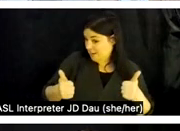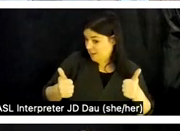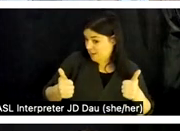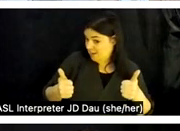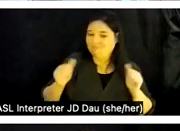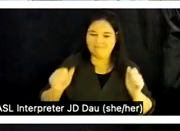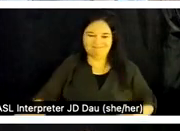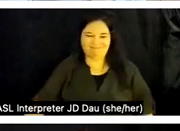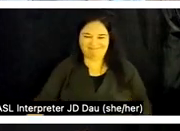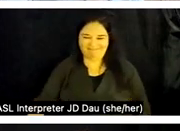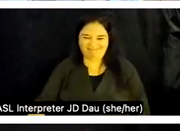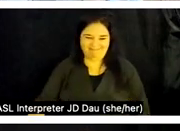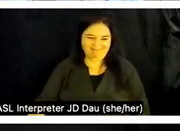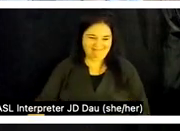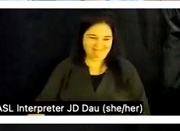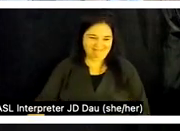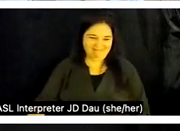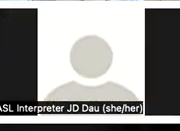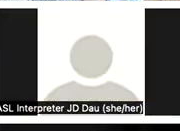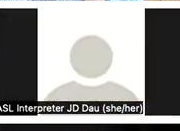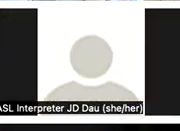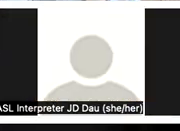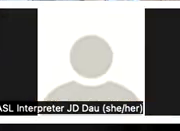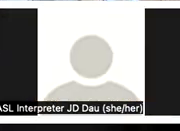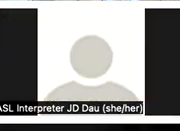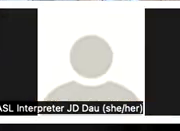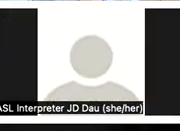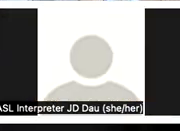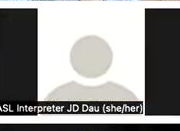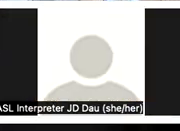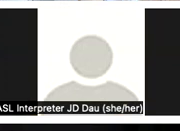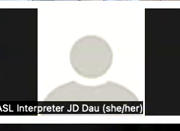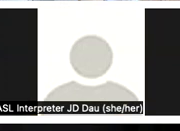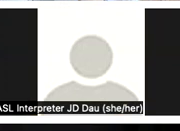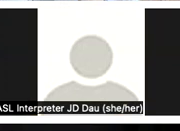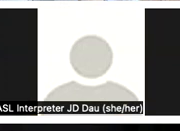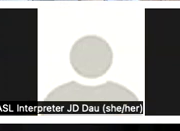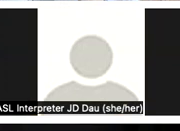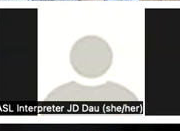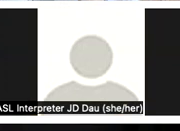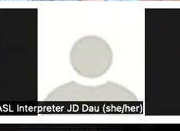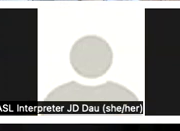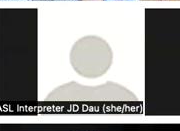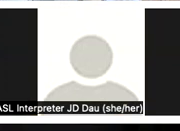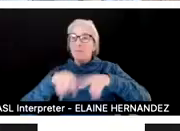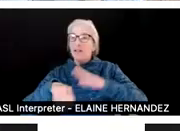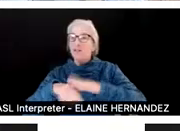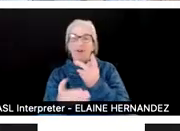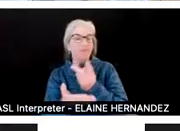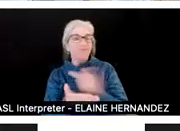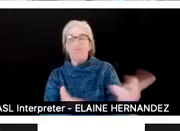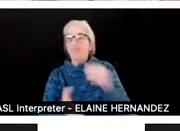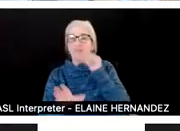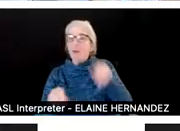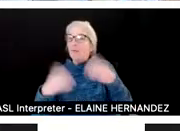And so for an example of fair housing discrimination based on failure to make a reasonable accommodation would